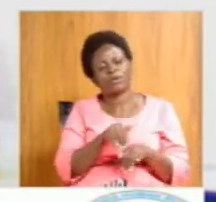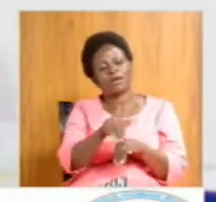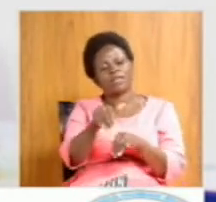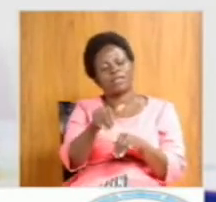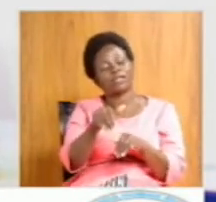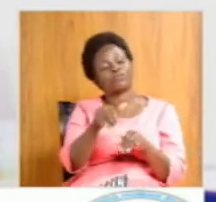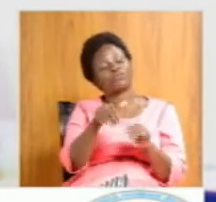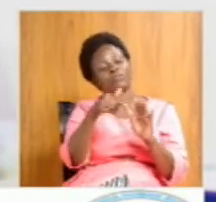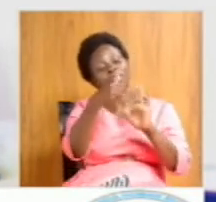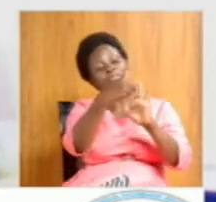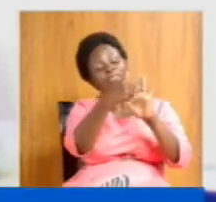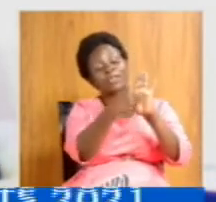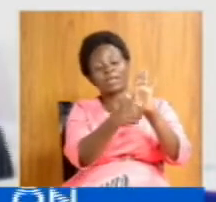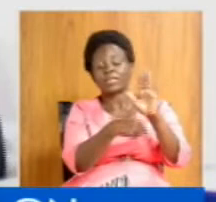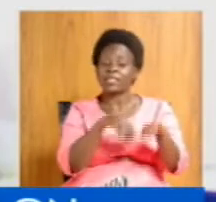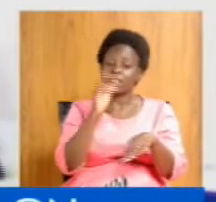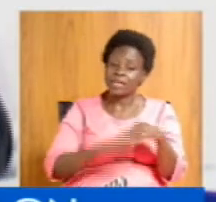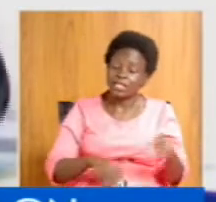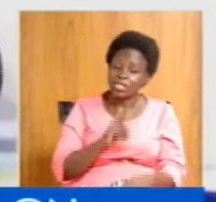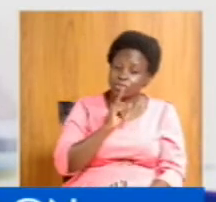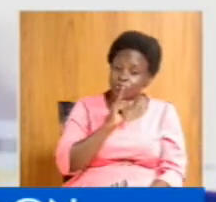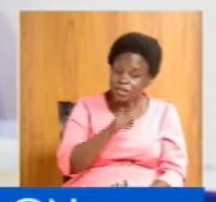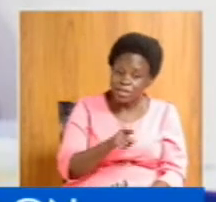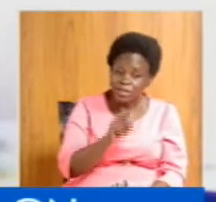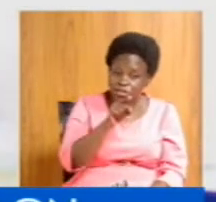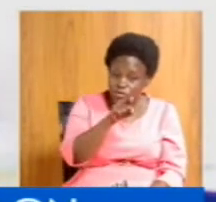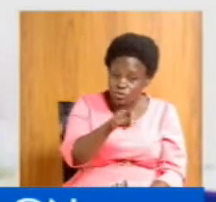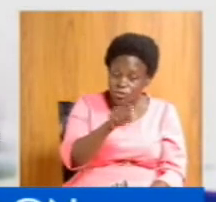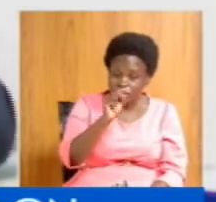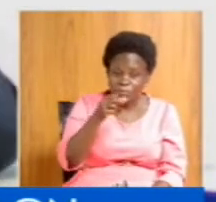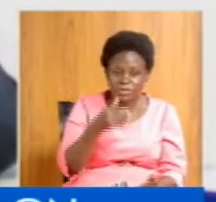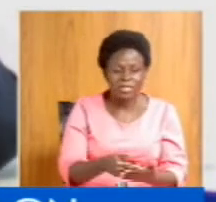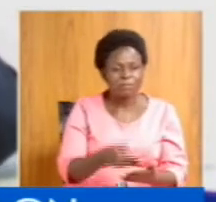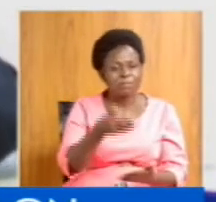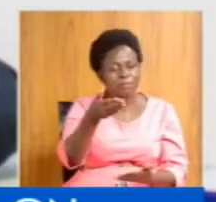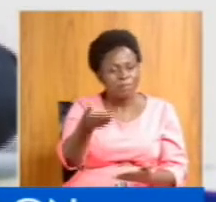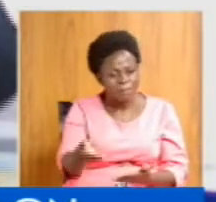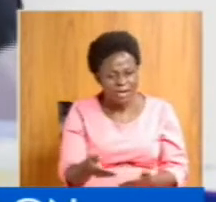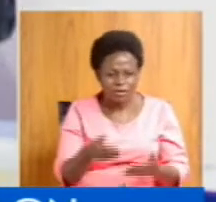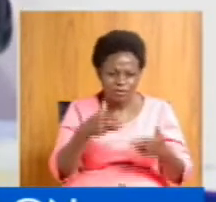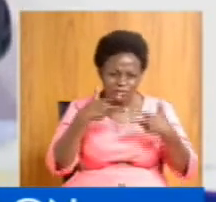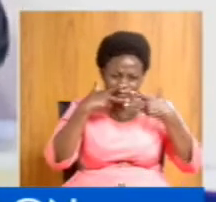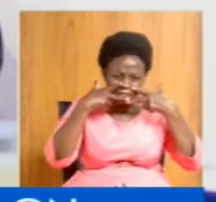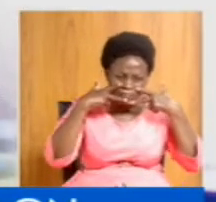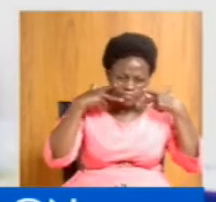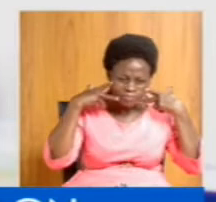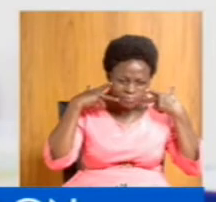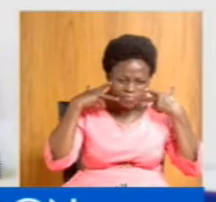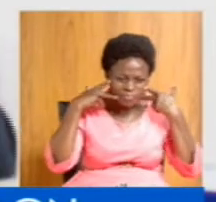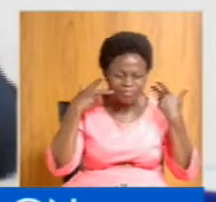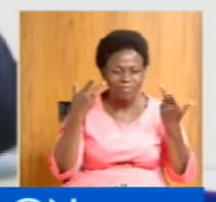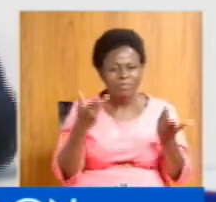instead of ensuring that actually you support buying of masks supporting